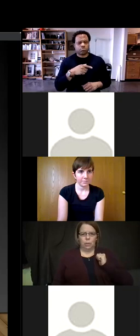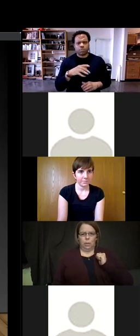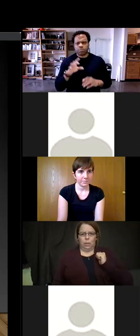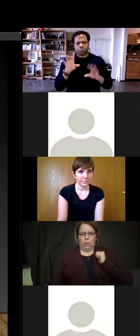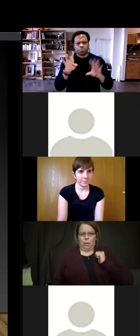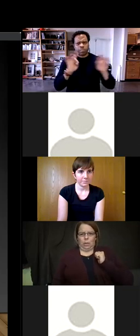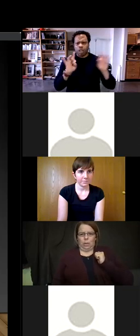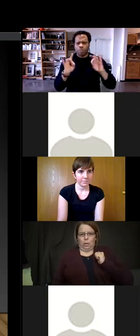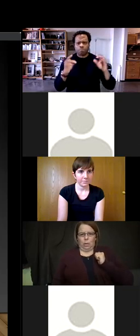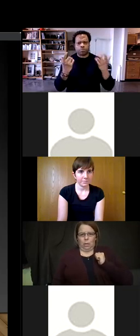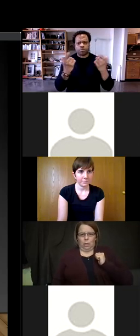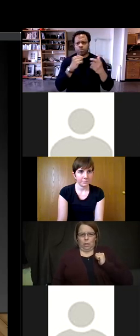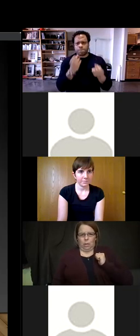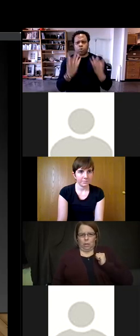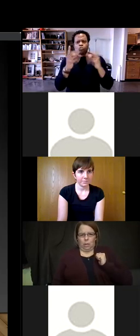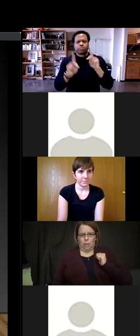level.